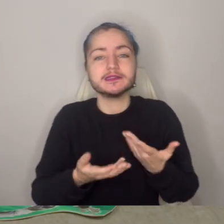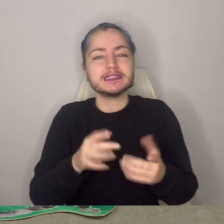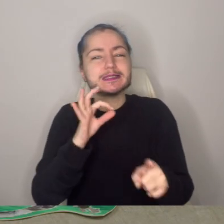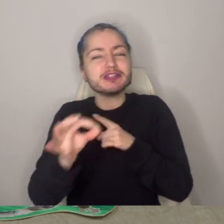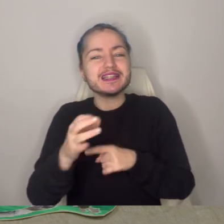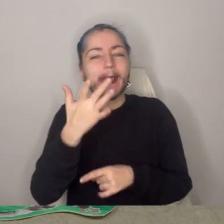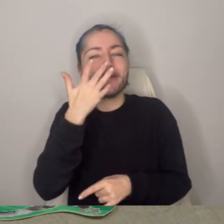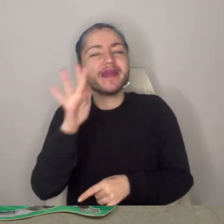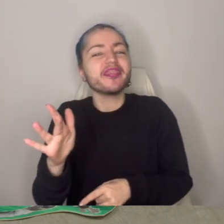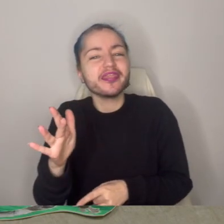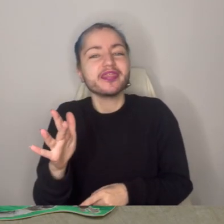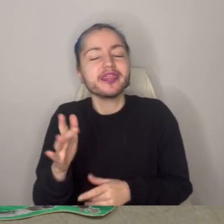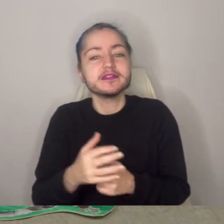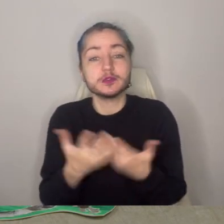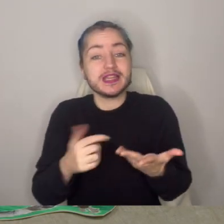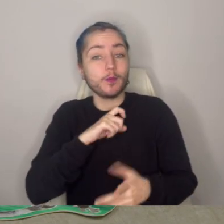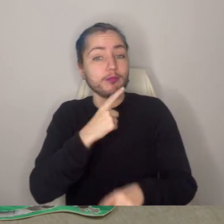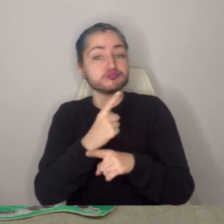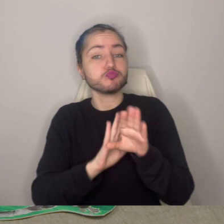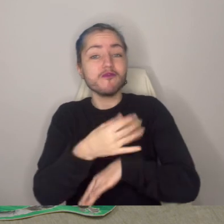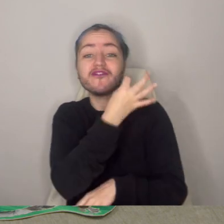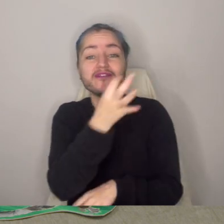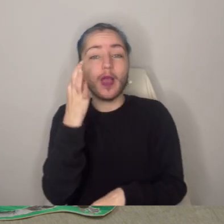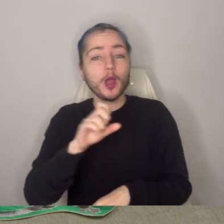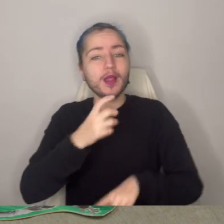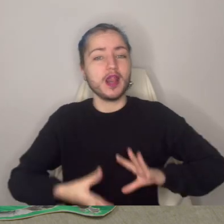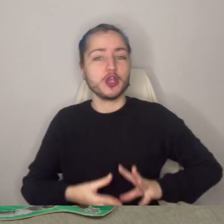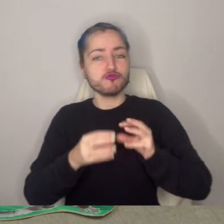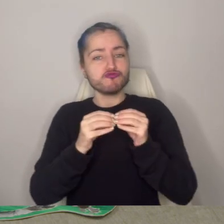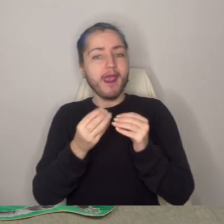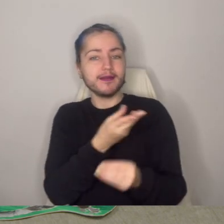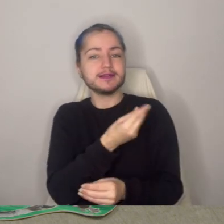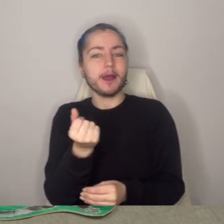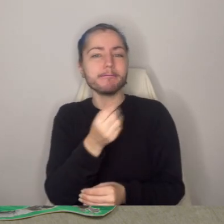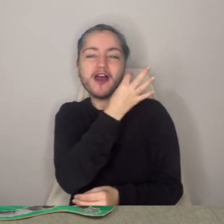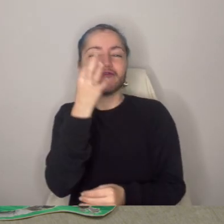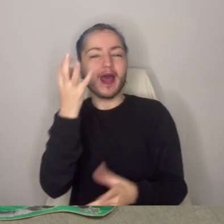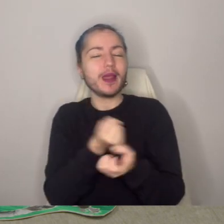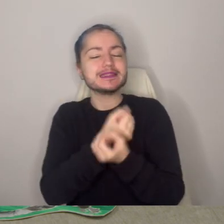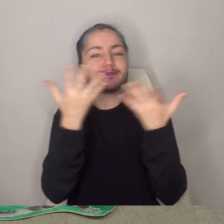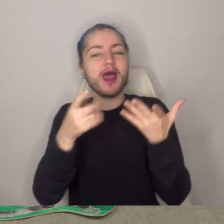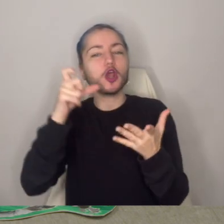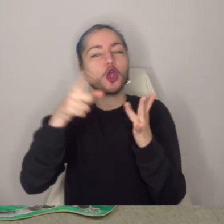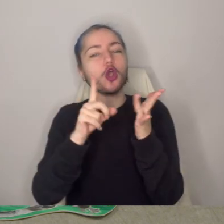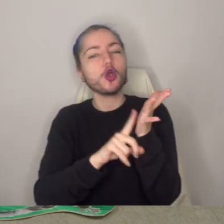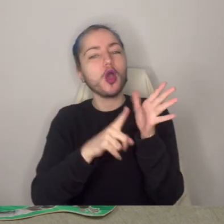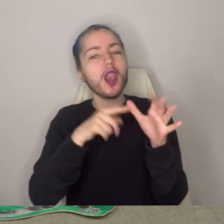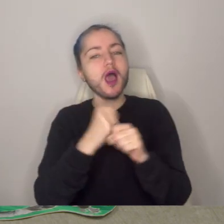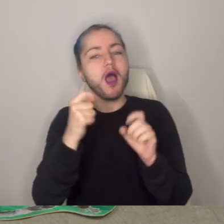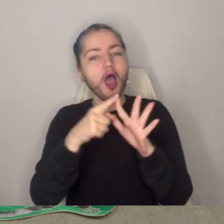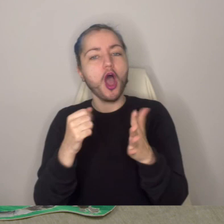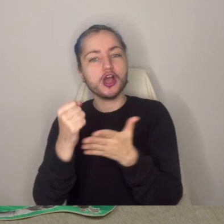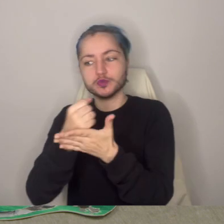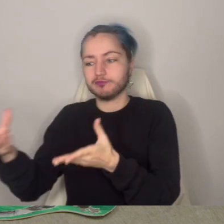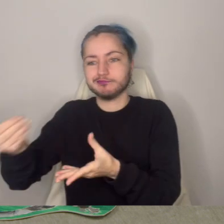flowers, and we're going to be creating some flower-inspired collages, and